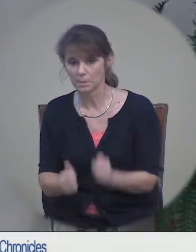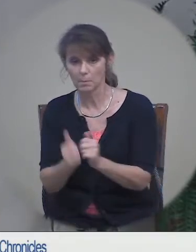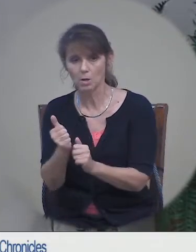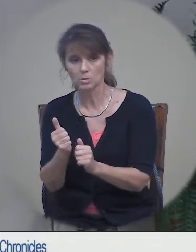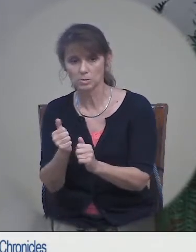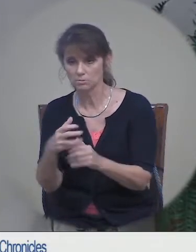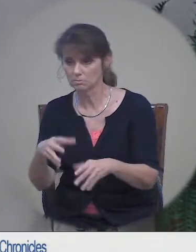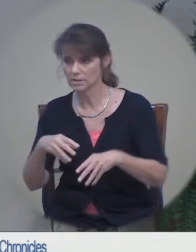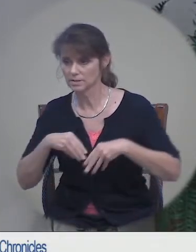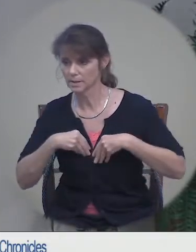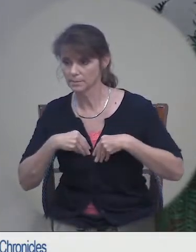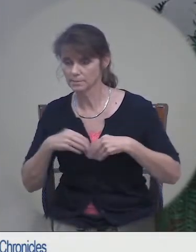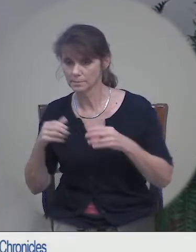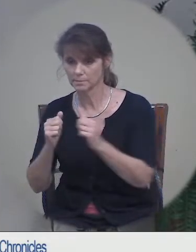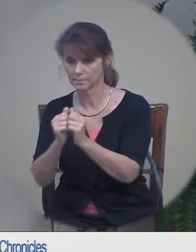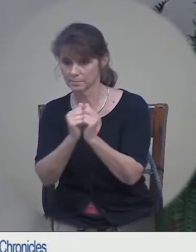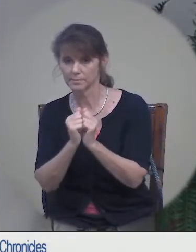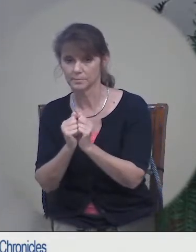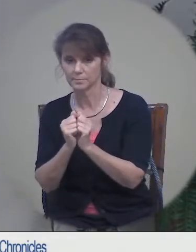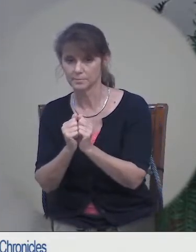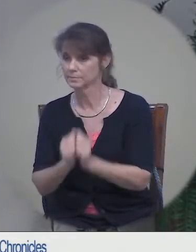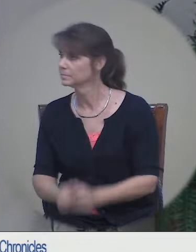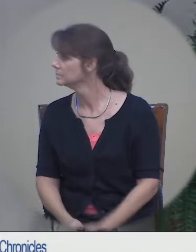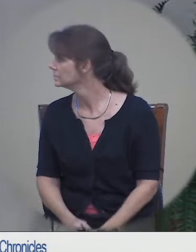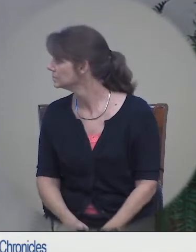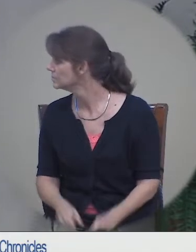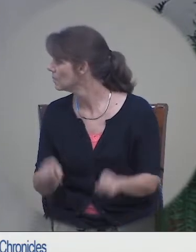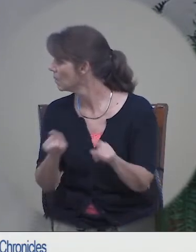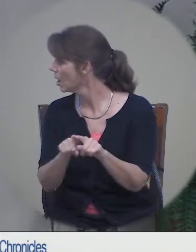He sets about removing the altars of the false gods.